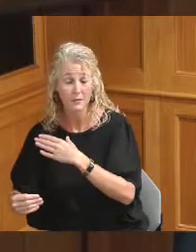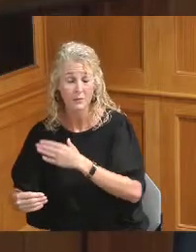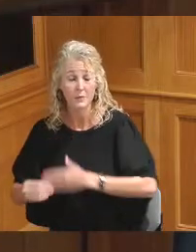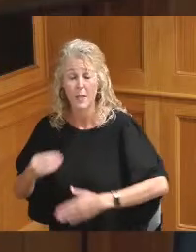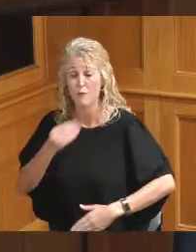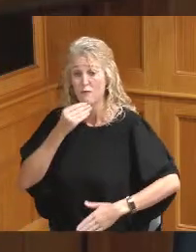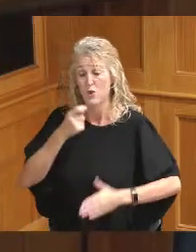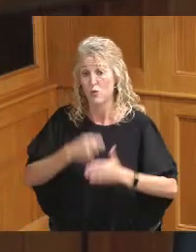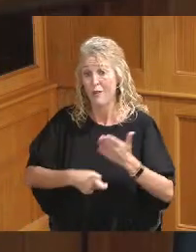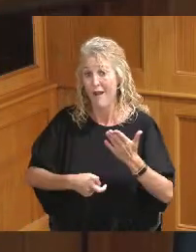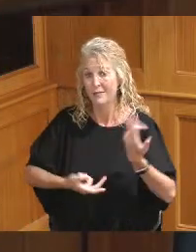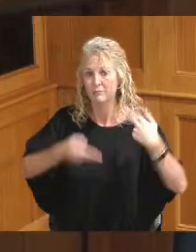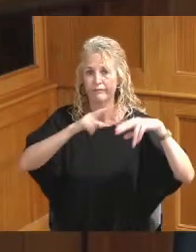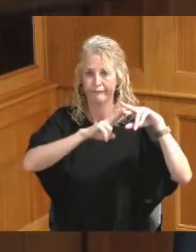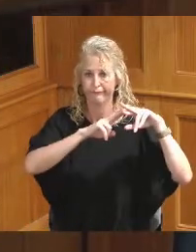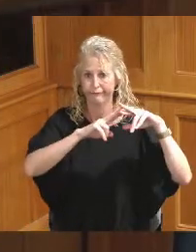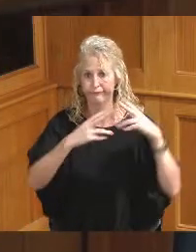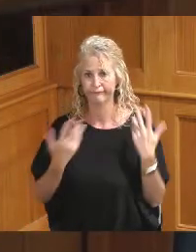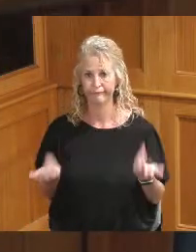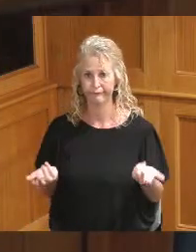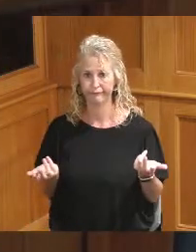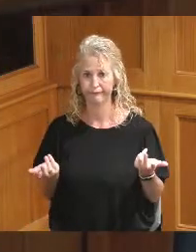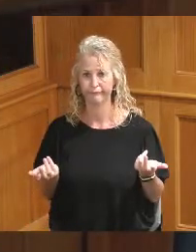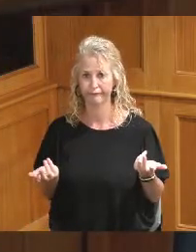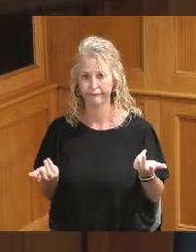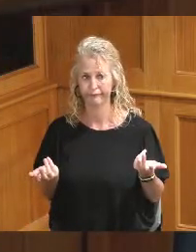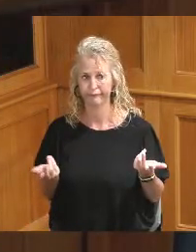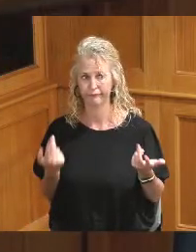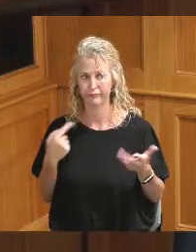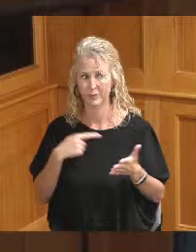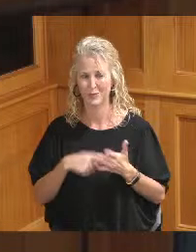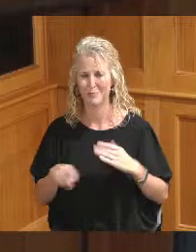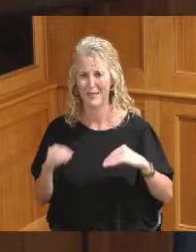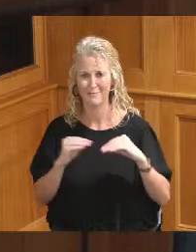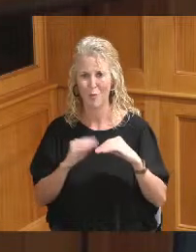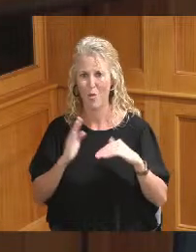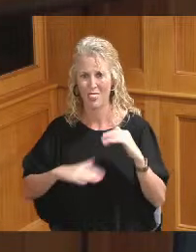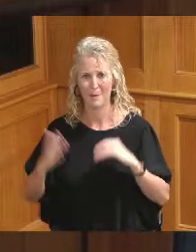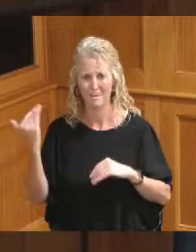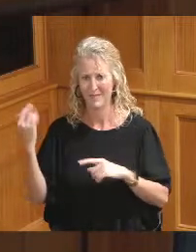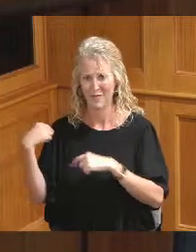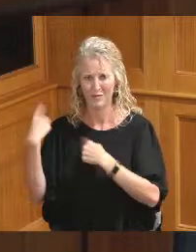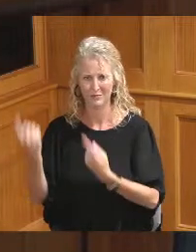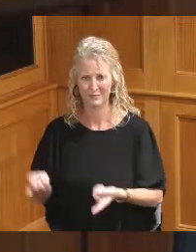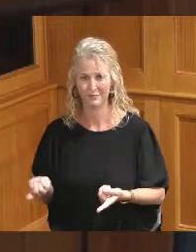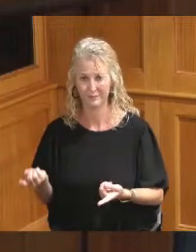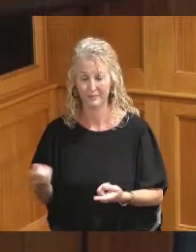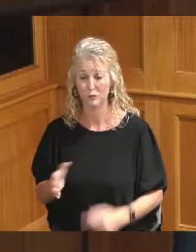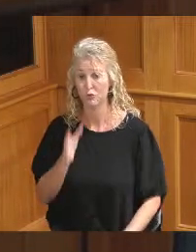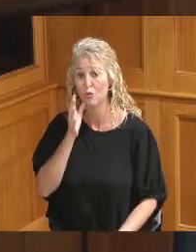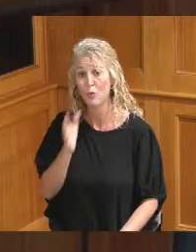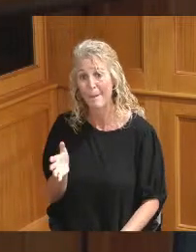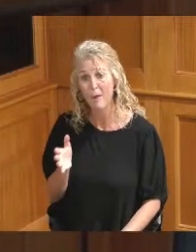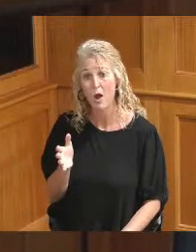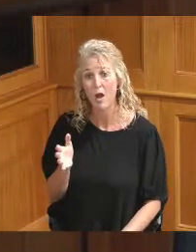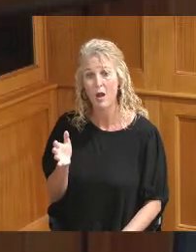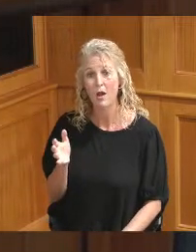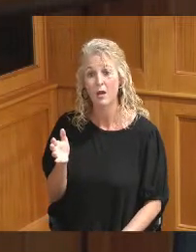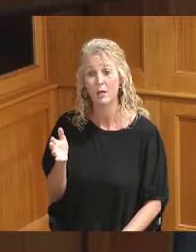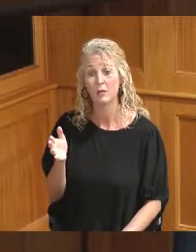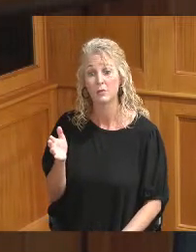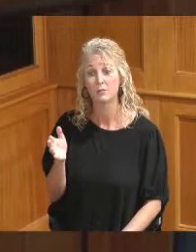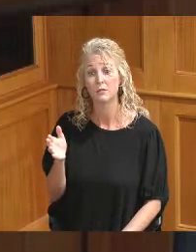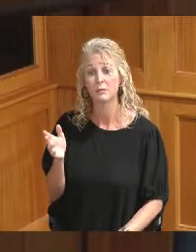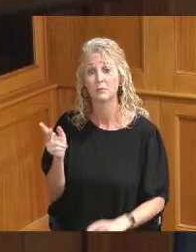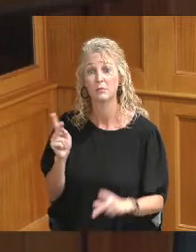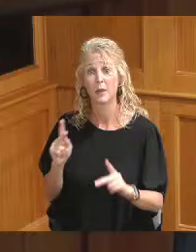the price of eggs done jumped through the roof, paying higher for eggs than we ever paid in our lifetime. Grandma had people bagging her groceries,